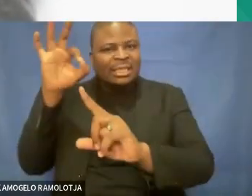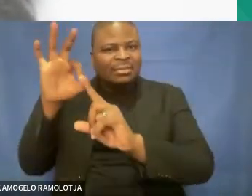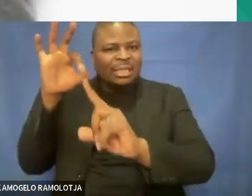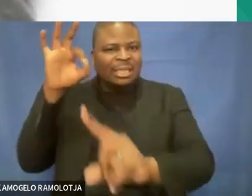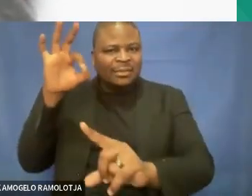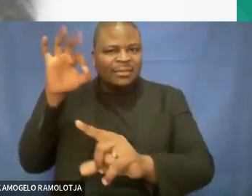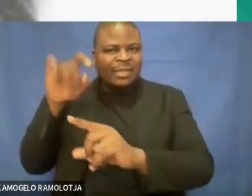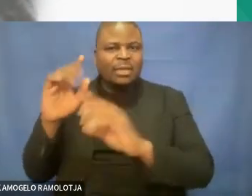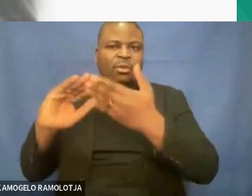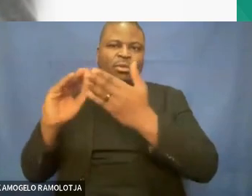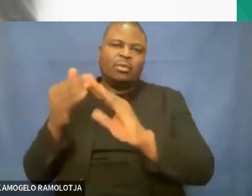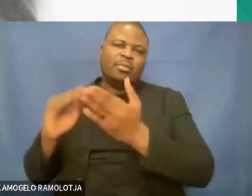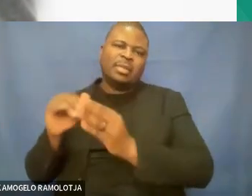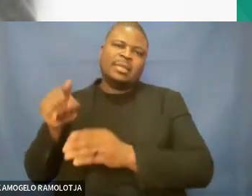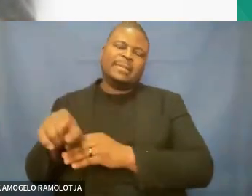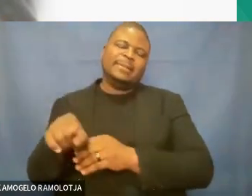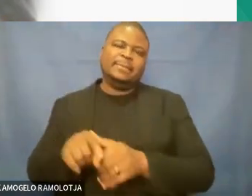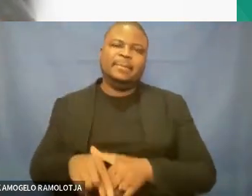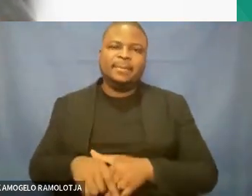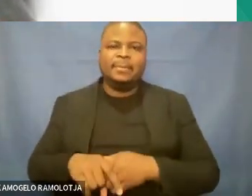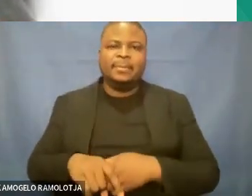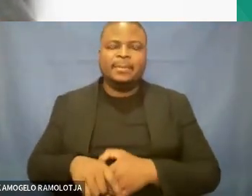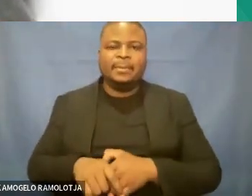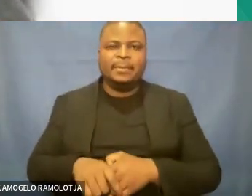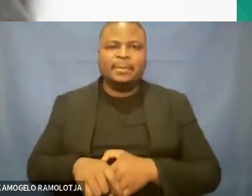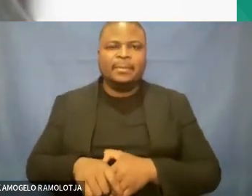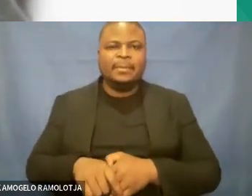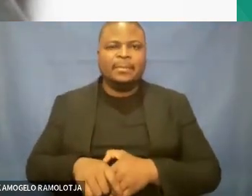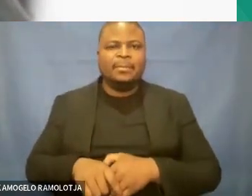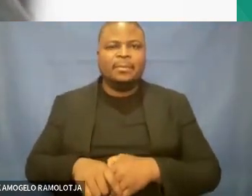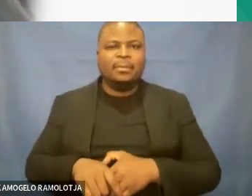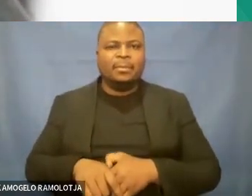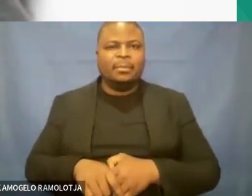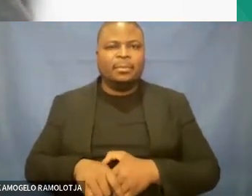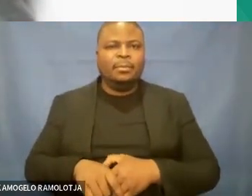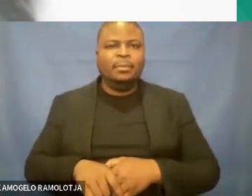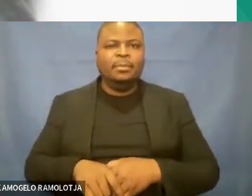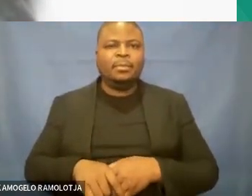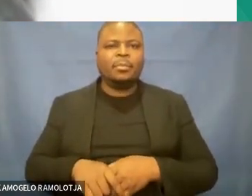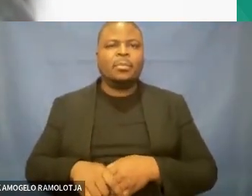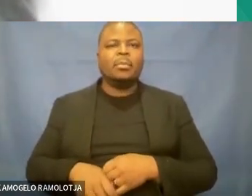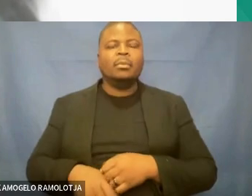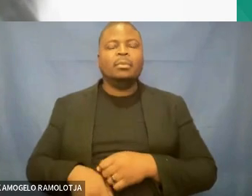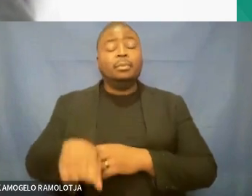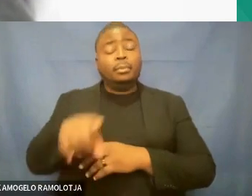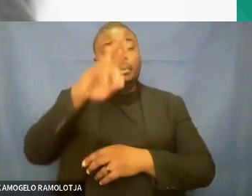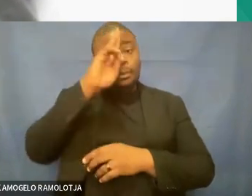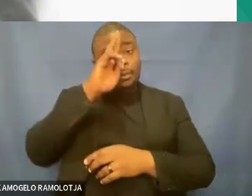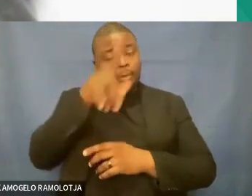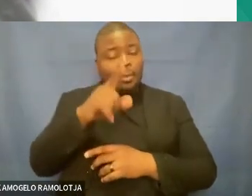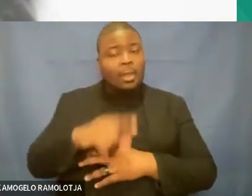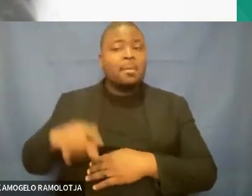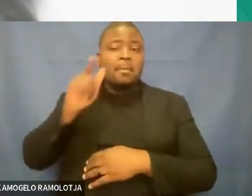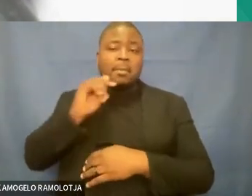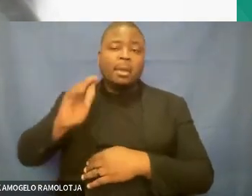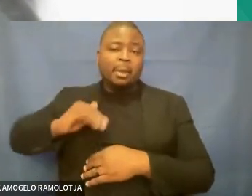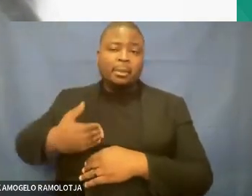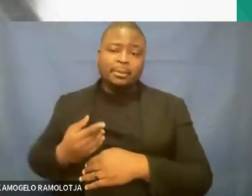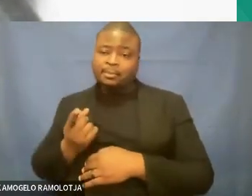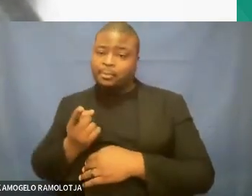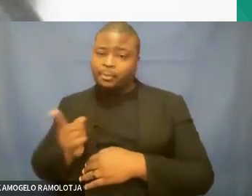transformation, it is an approach in this continuum where when you deal with these issues,